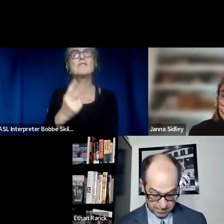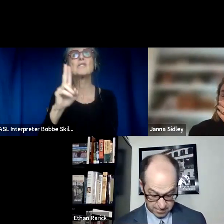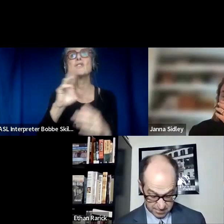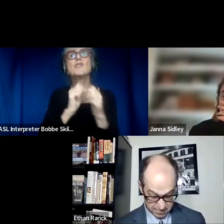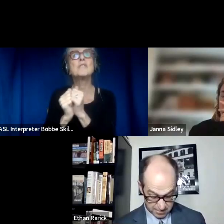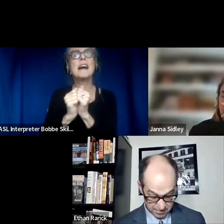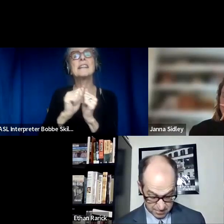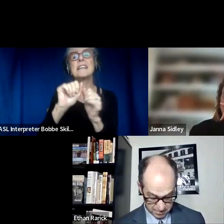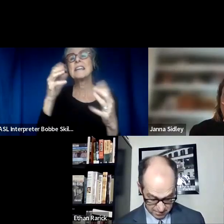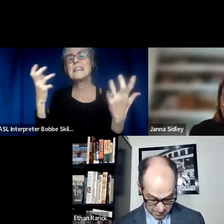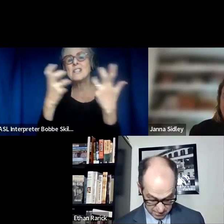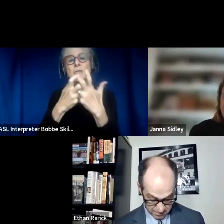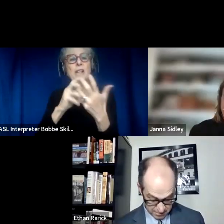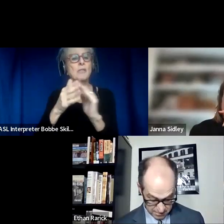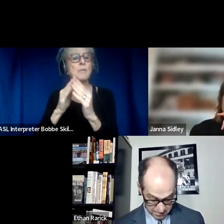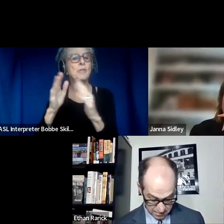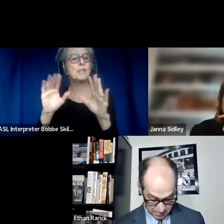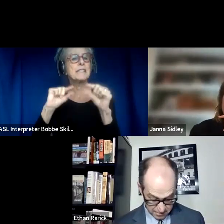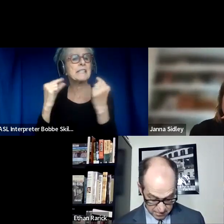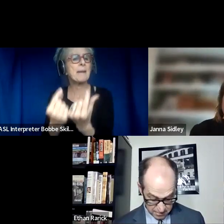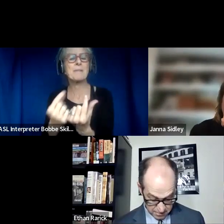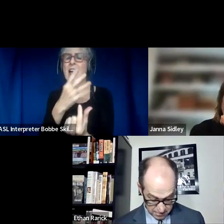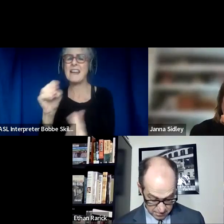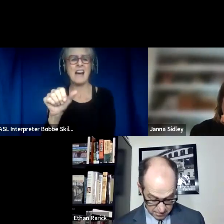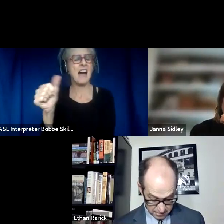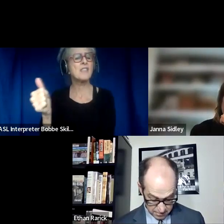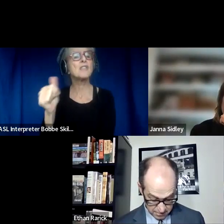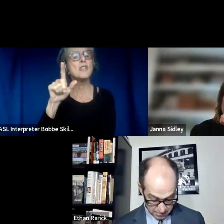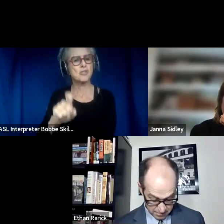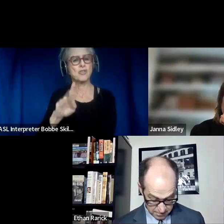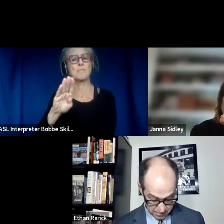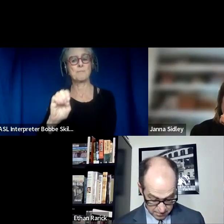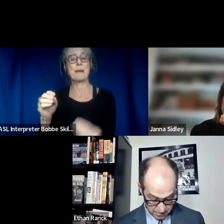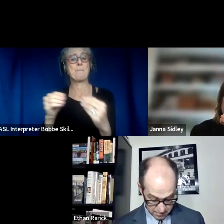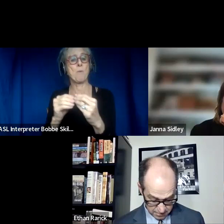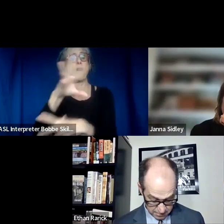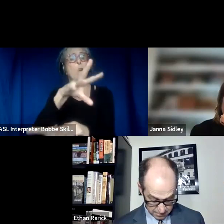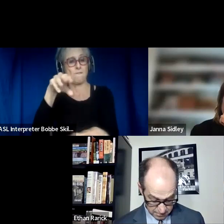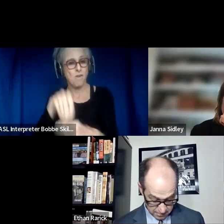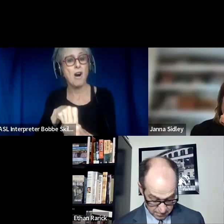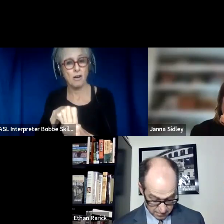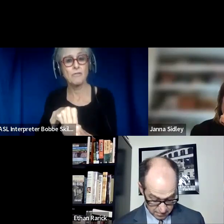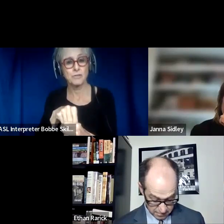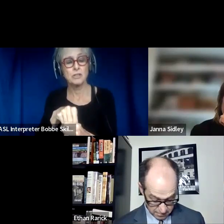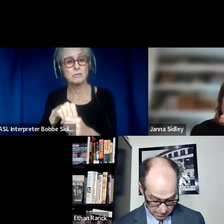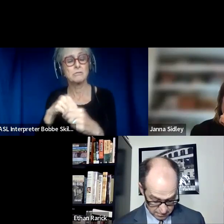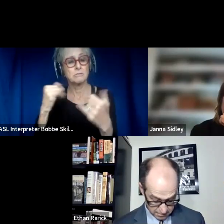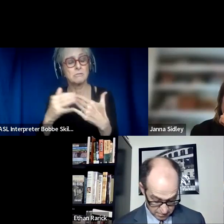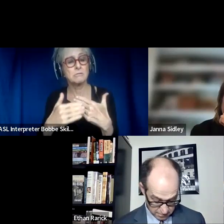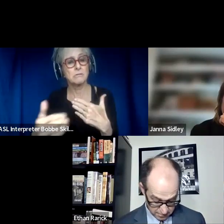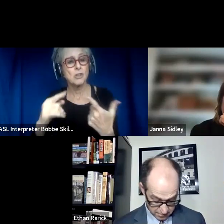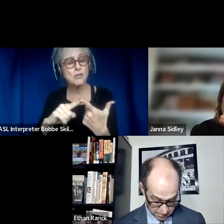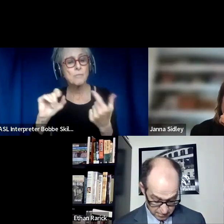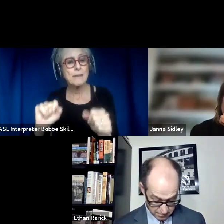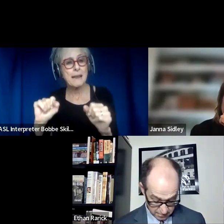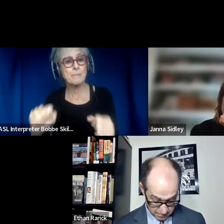Community Collaborative, and many others, really should play a bigger and more significant role. And that is being able to